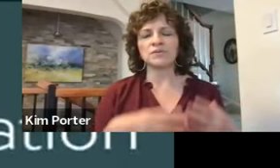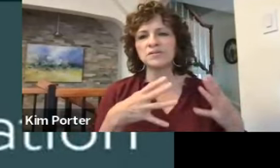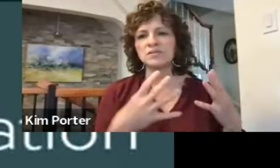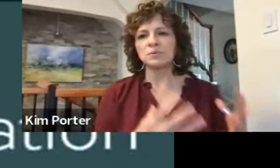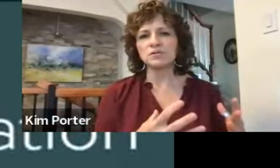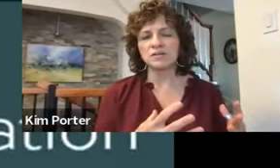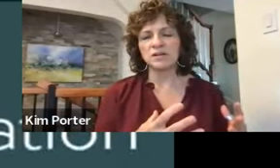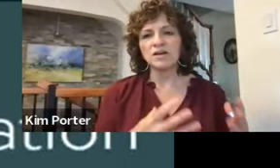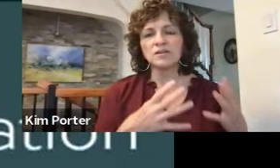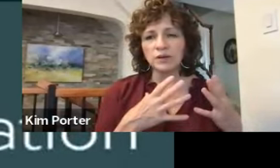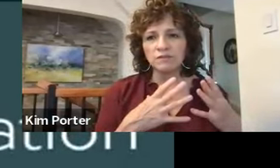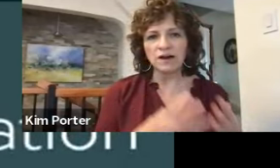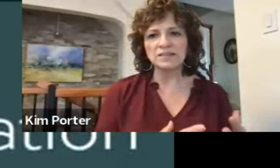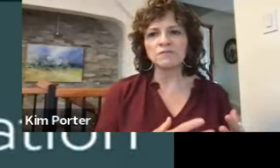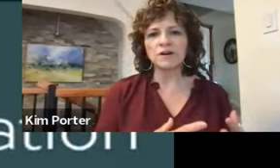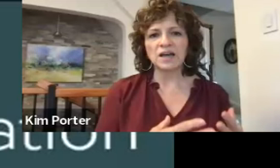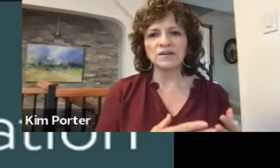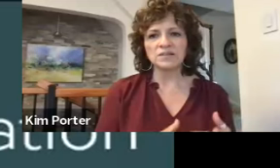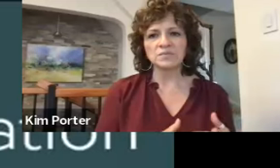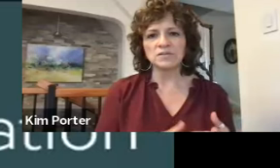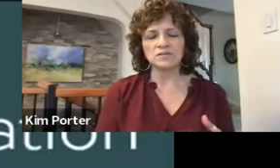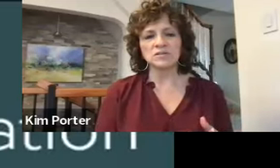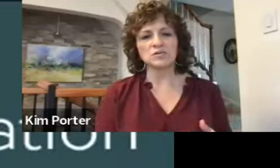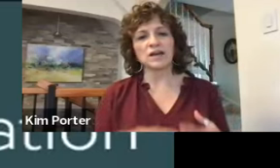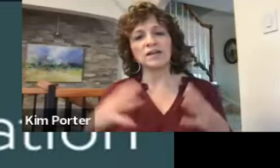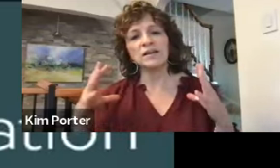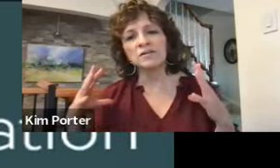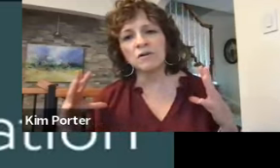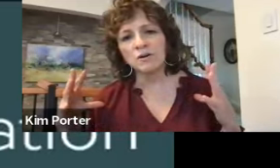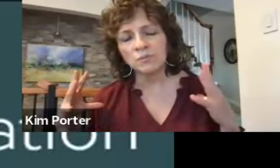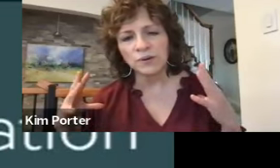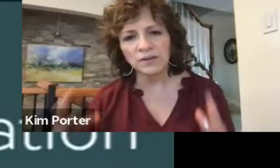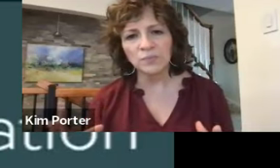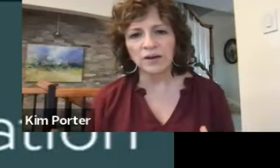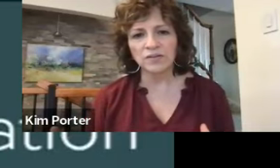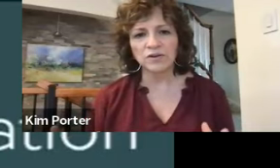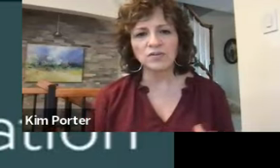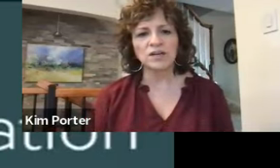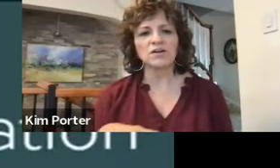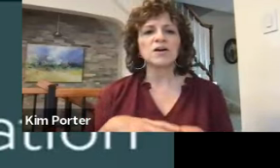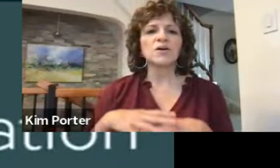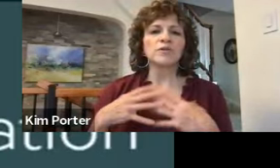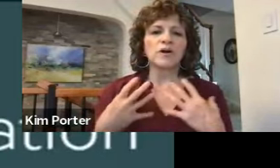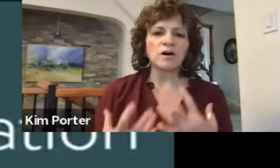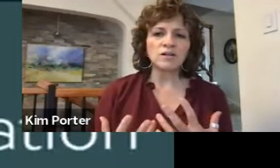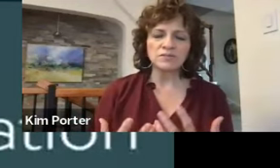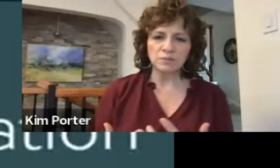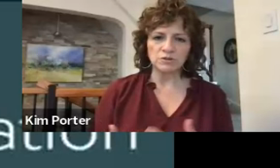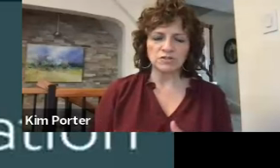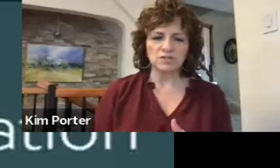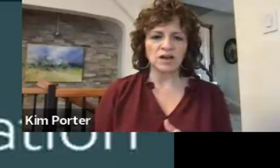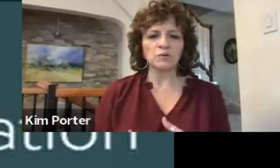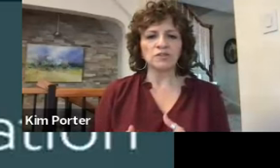for example. This is the person that we have identified having a substance use disorder. And here are us parents over here with all